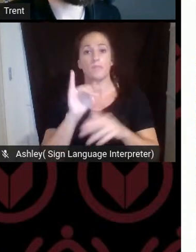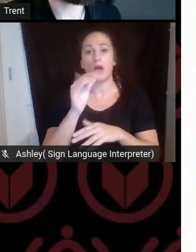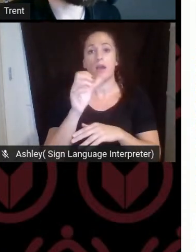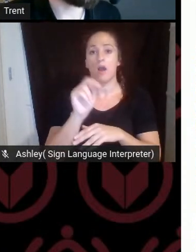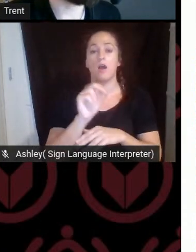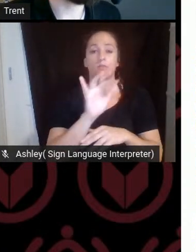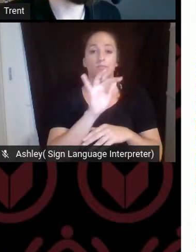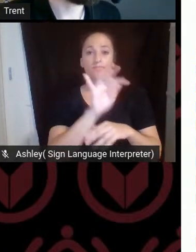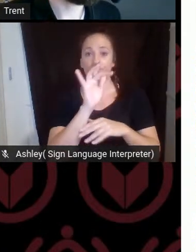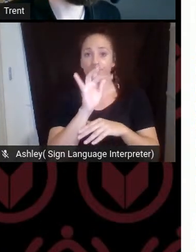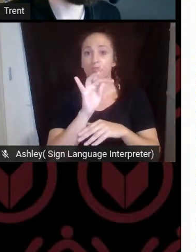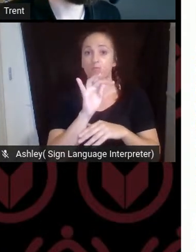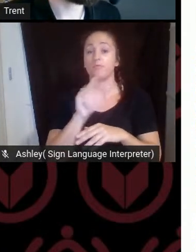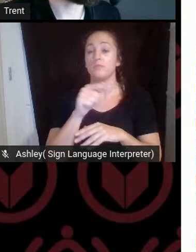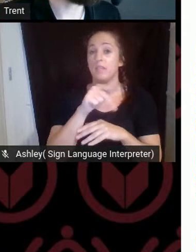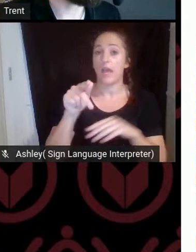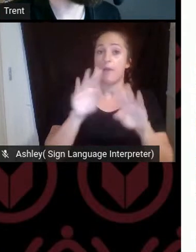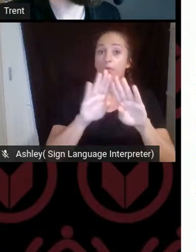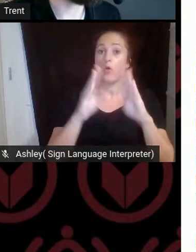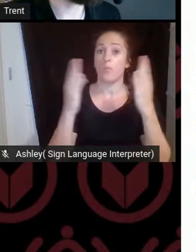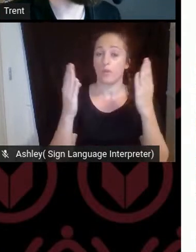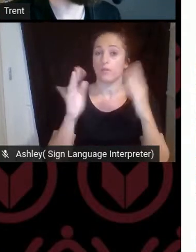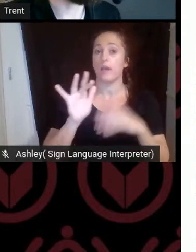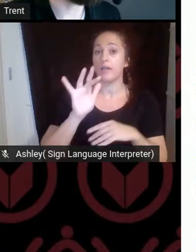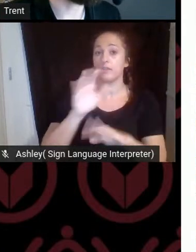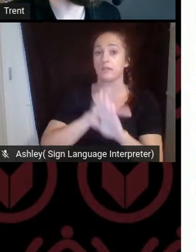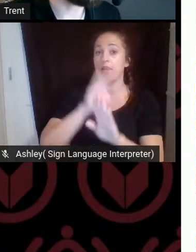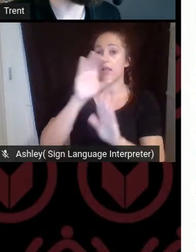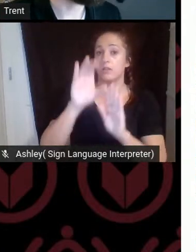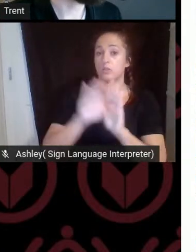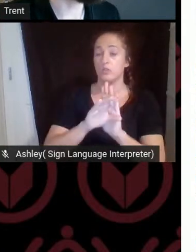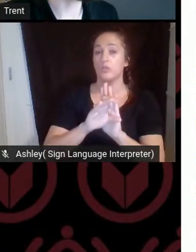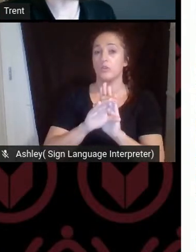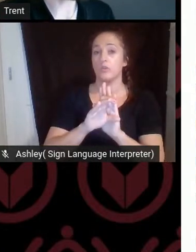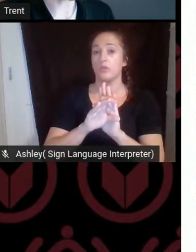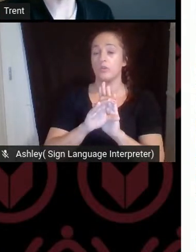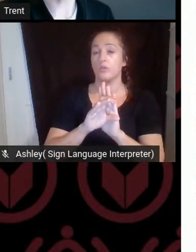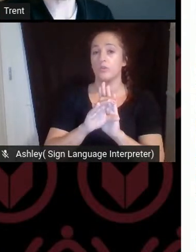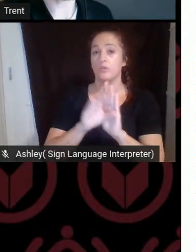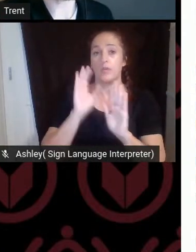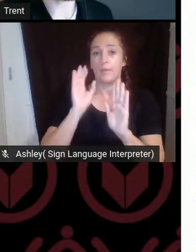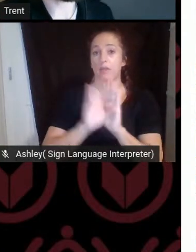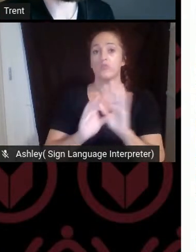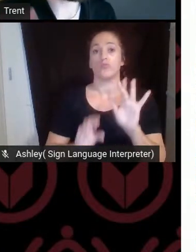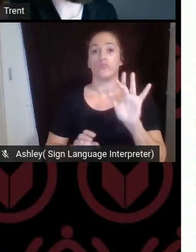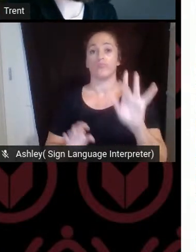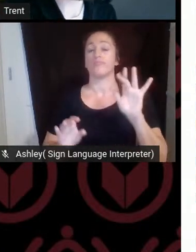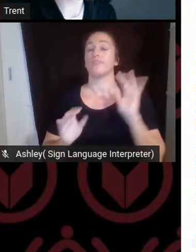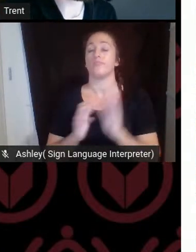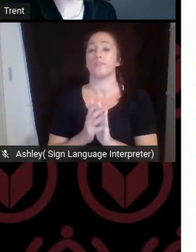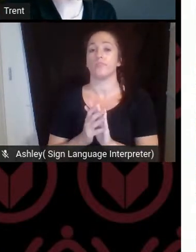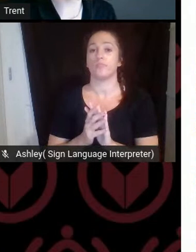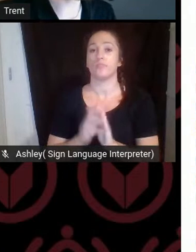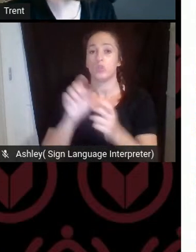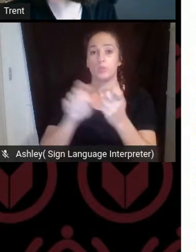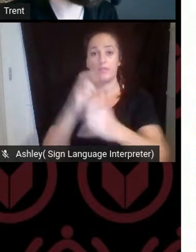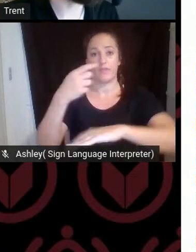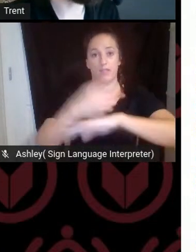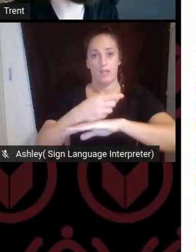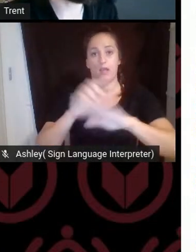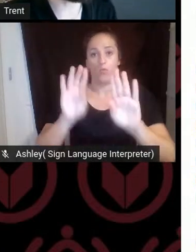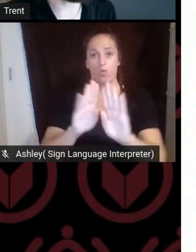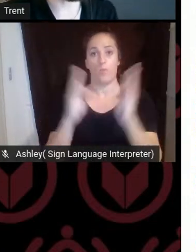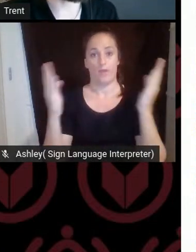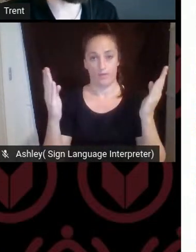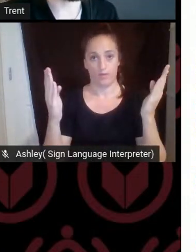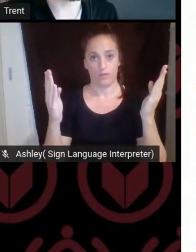I've selected calendar, and by default, it'll bring you, not yet. It'll bring you to your day, right? And then you can change